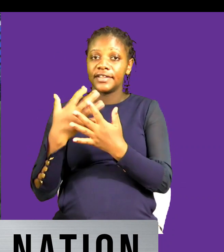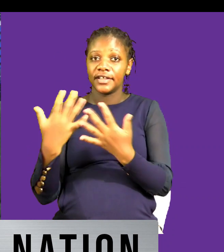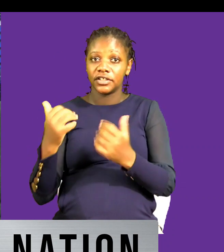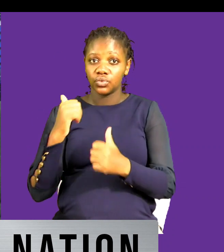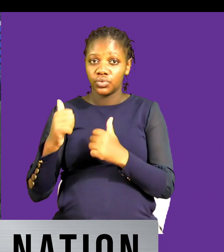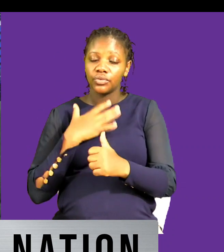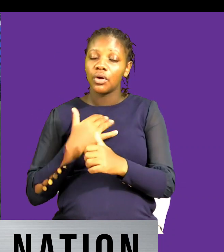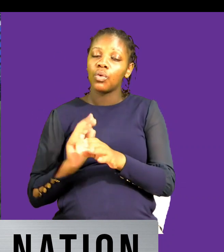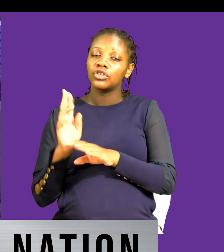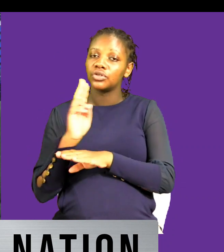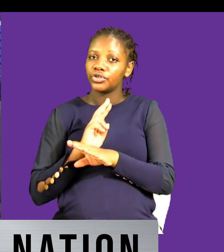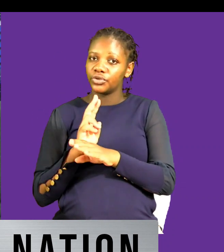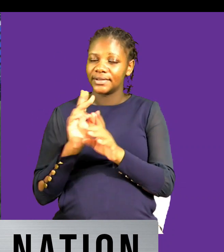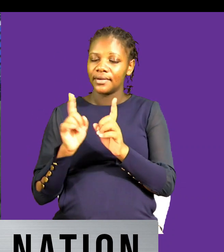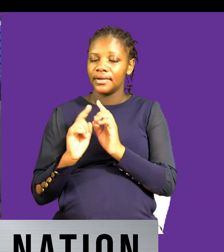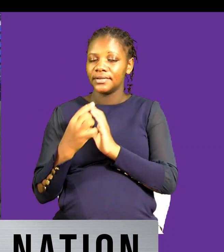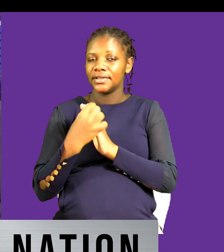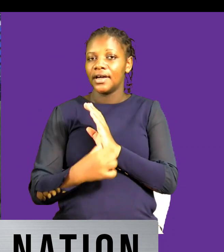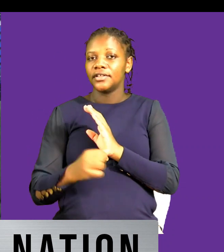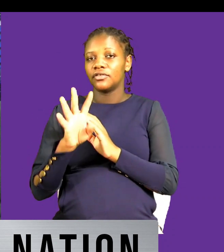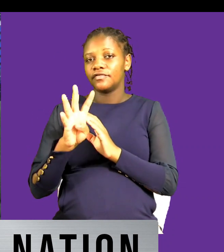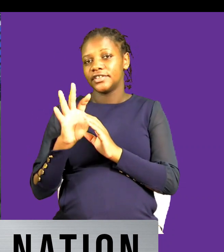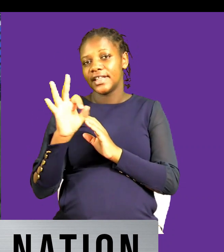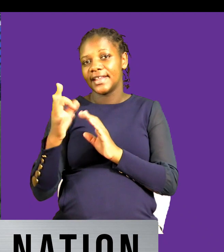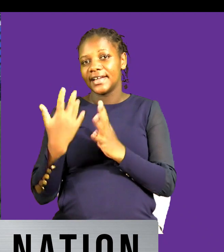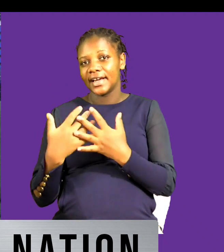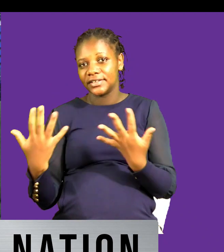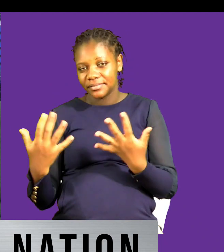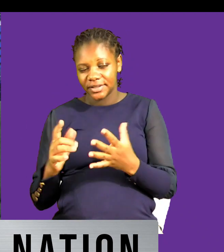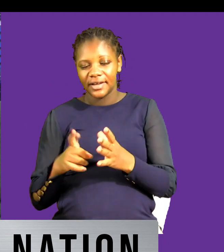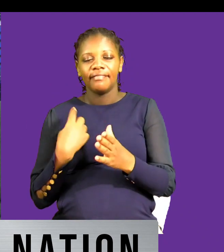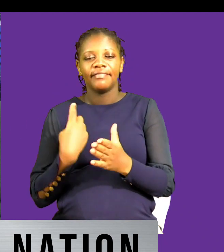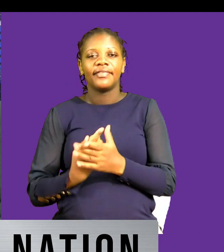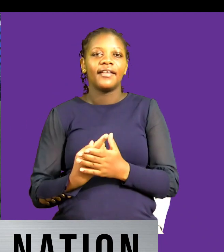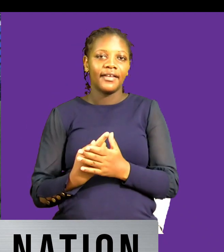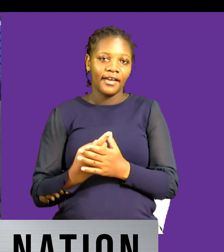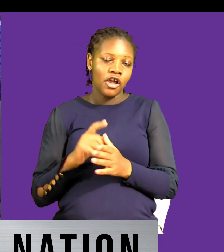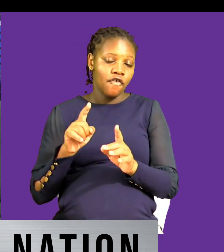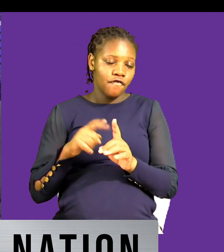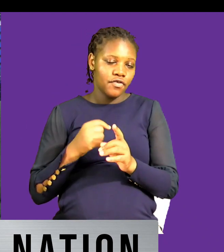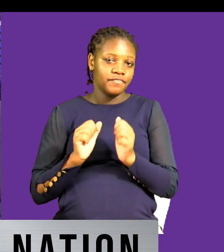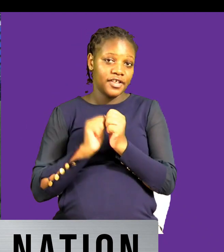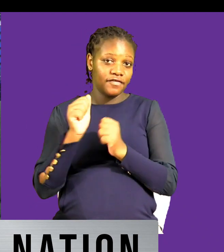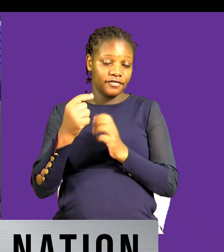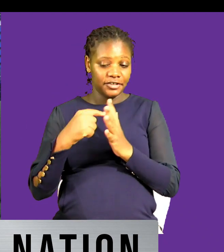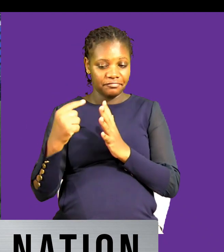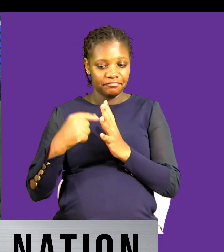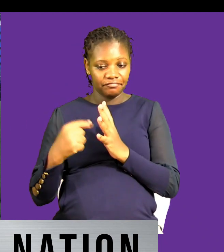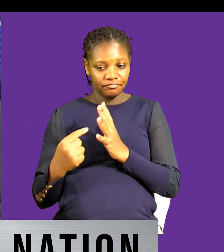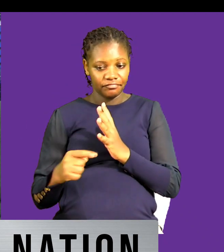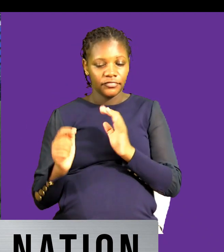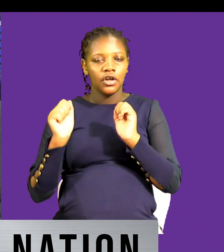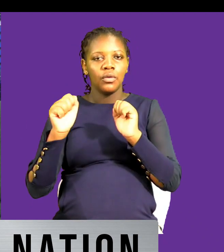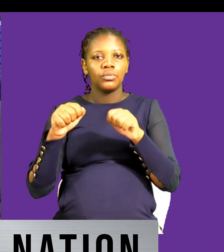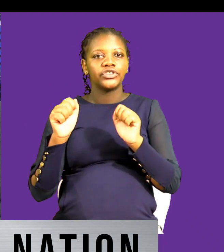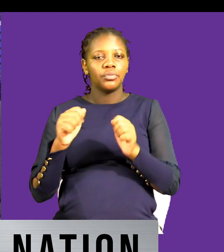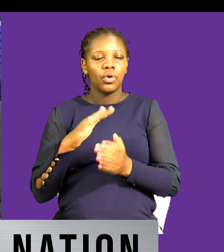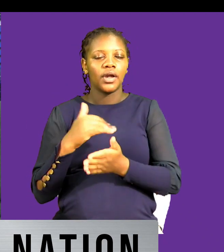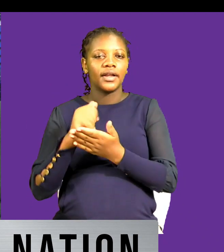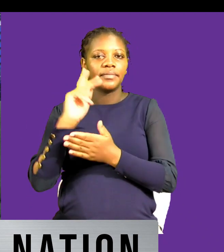to use as Article 43 items. We are going to bring them in. And these items are the items that are going to secure